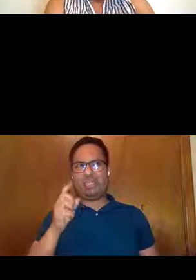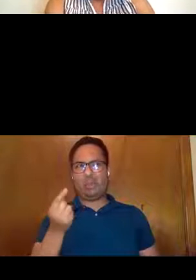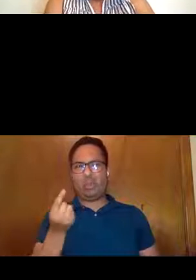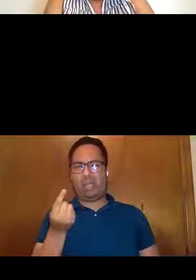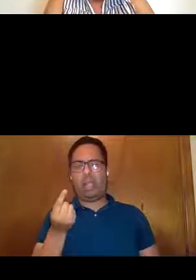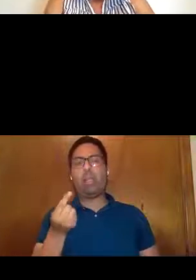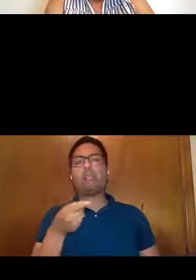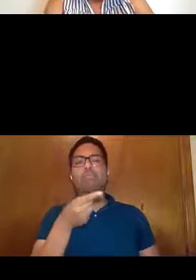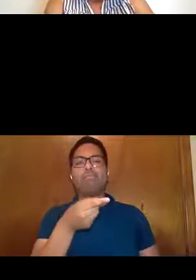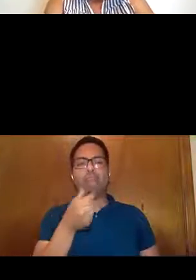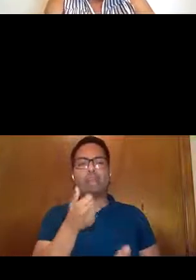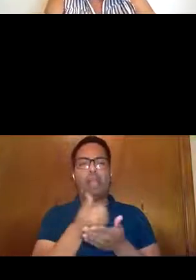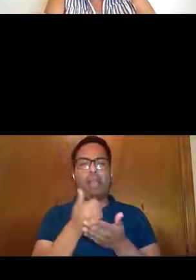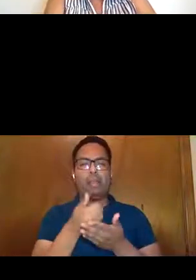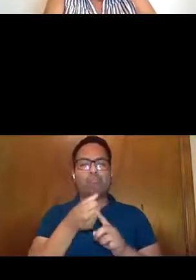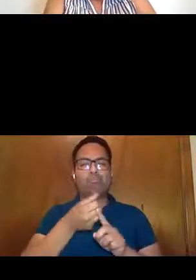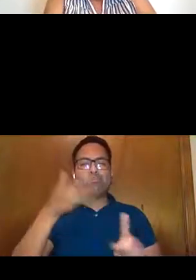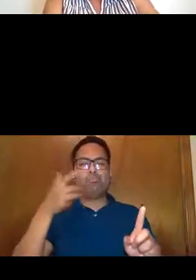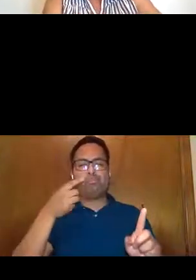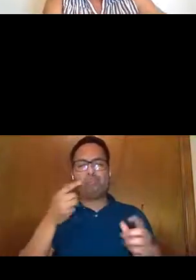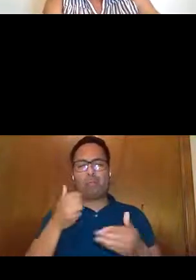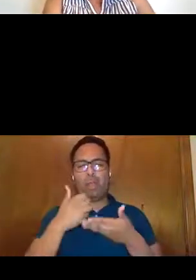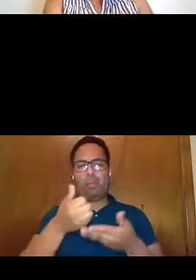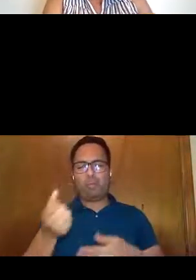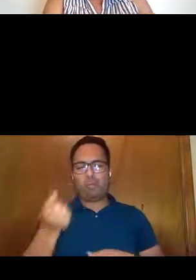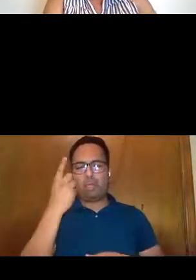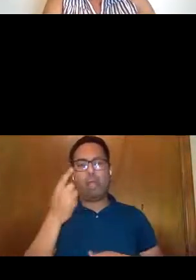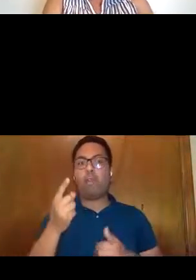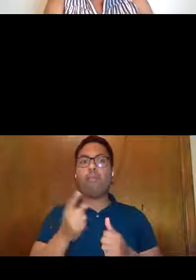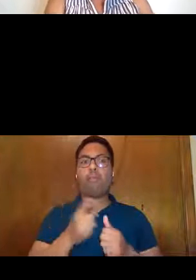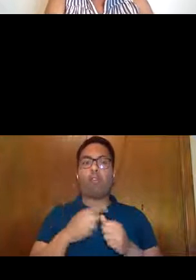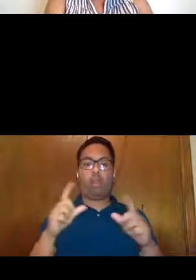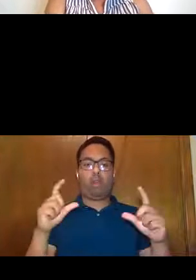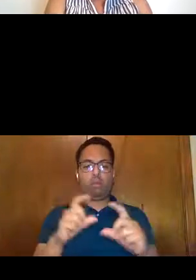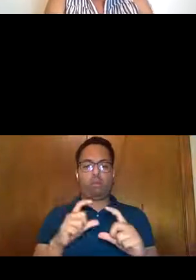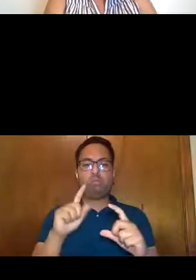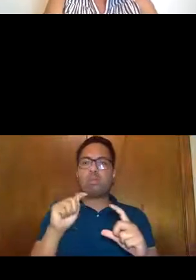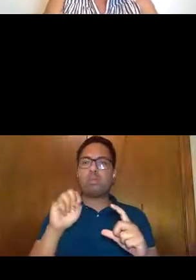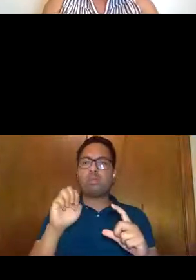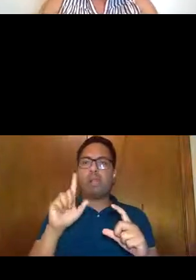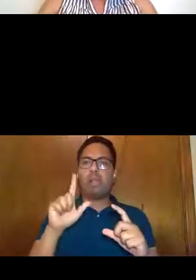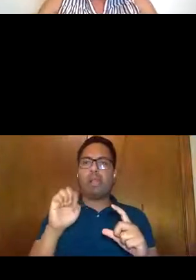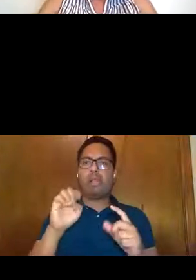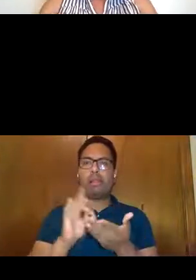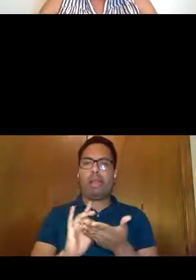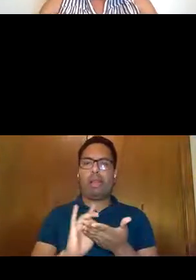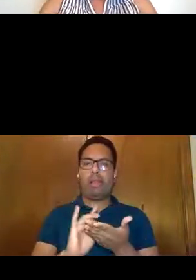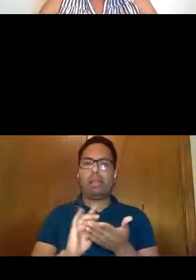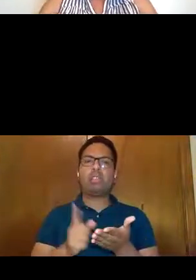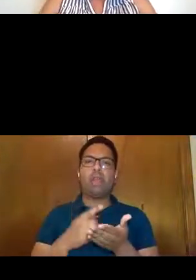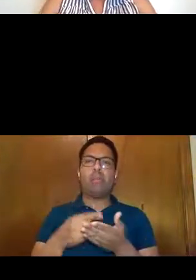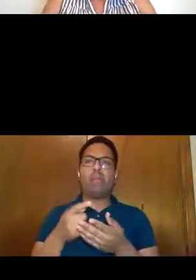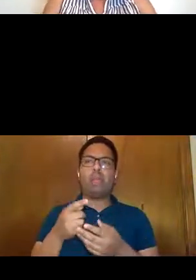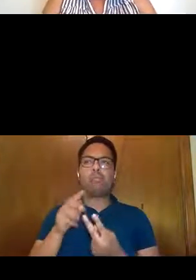understand. First is telemedicine. It's often used interchangeably with telehealth, but is technically focused on